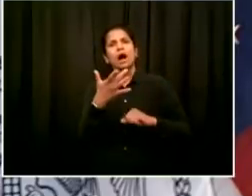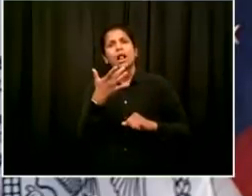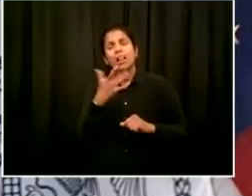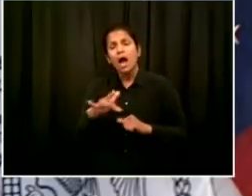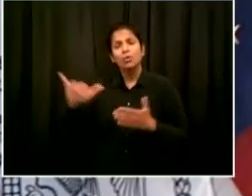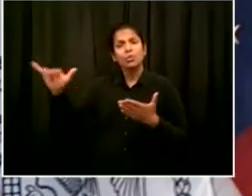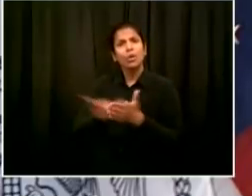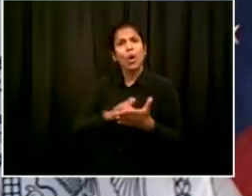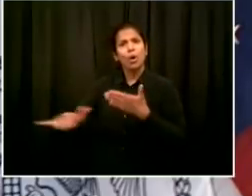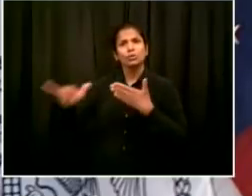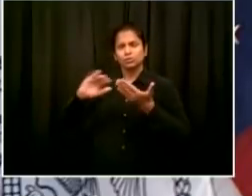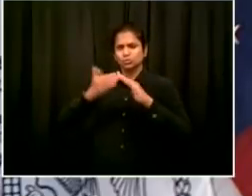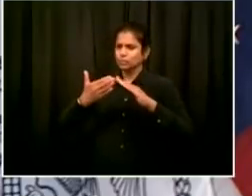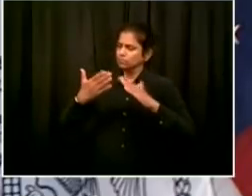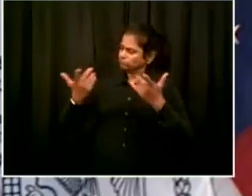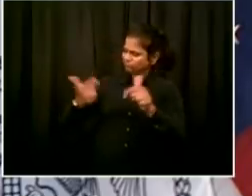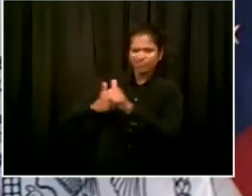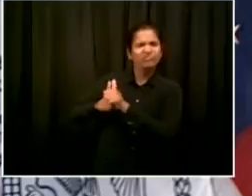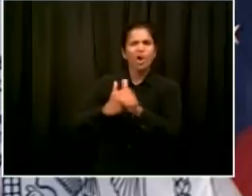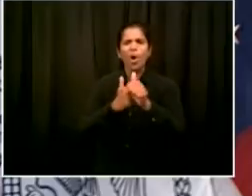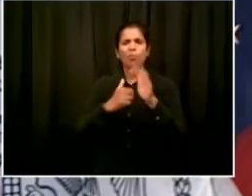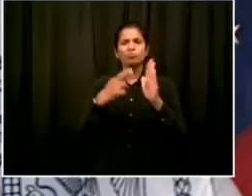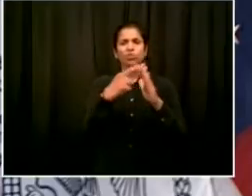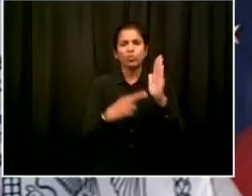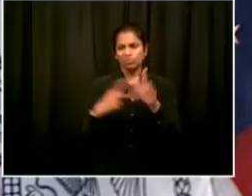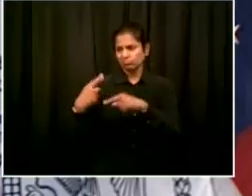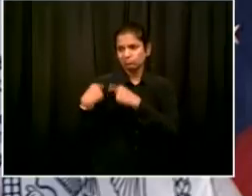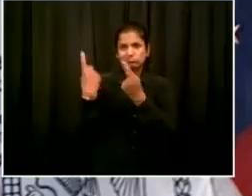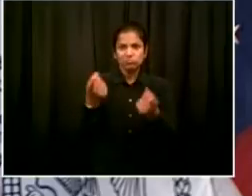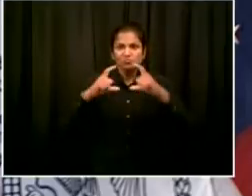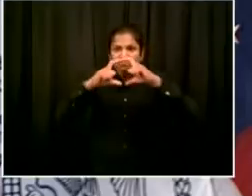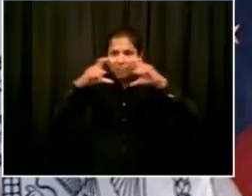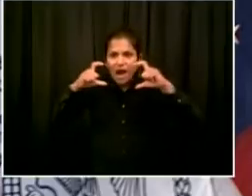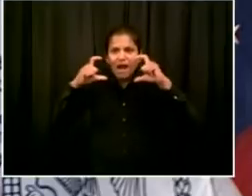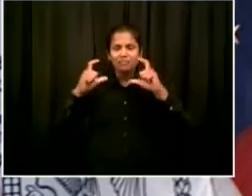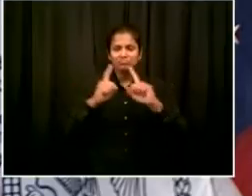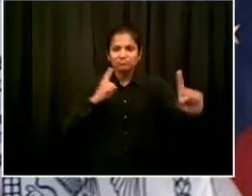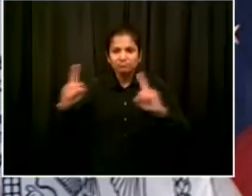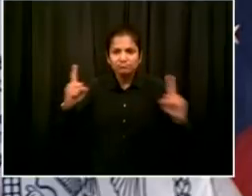greatest concerns remain with indoor activities. Go ahead, Dr. Varma.